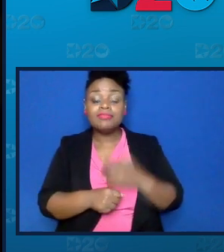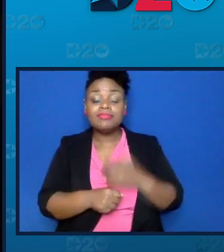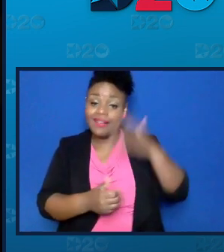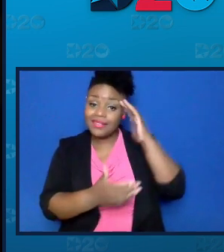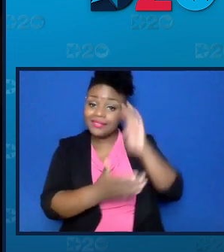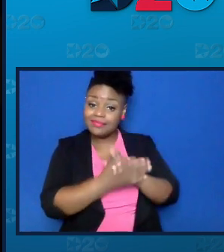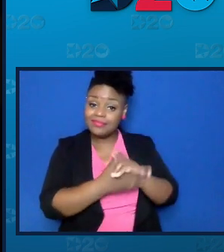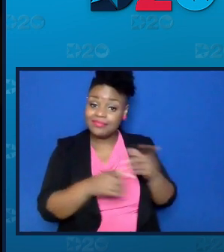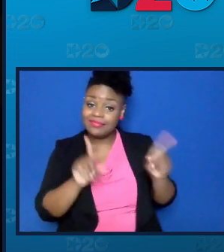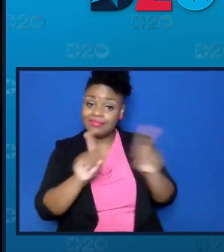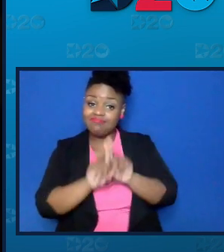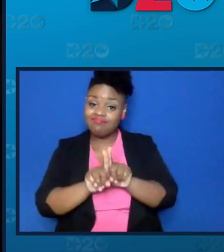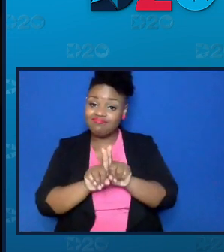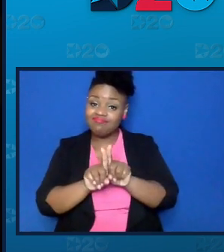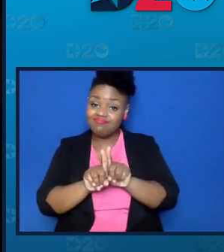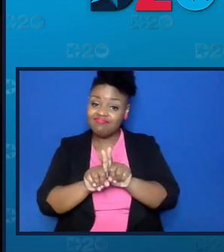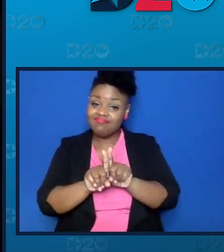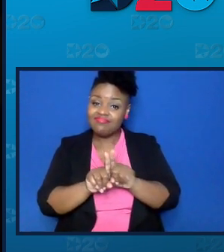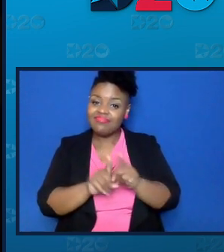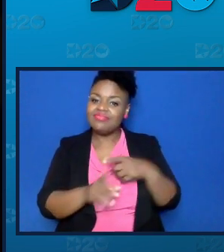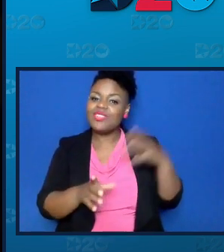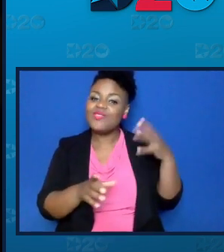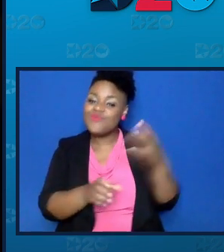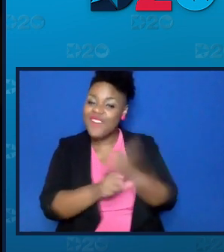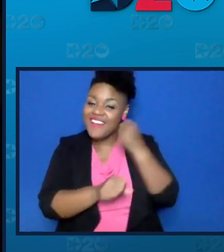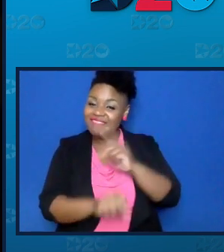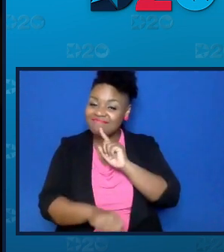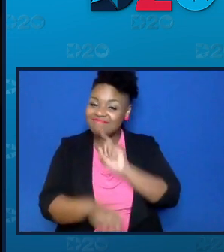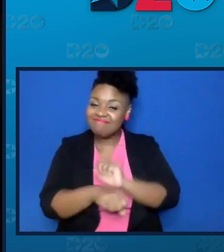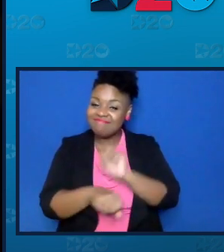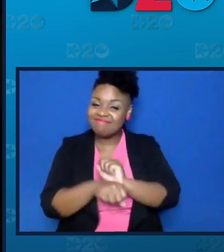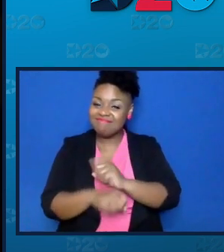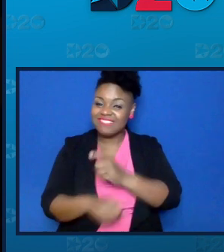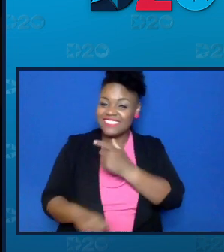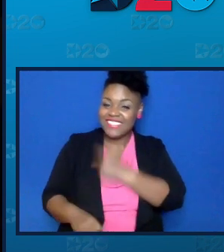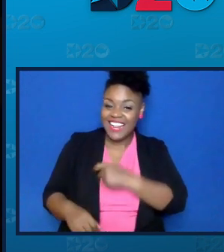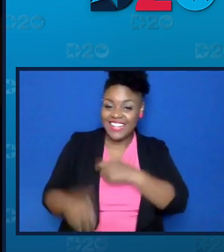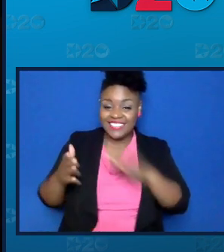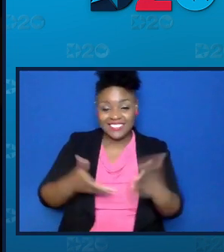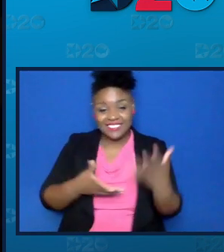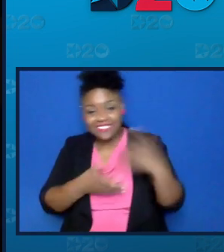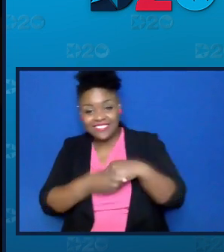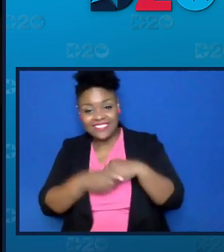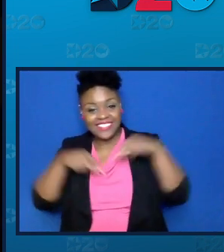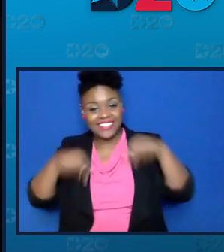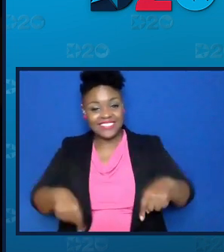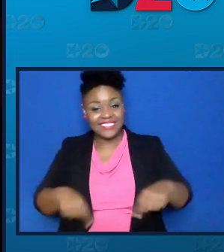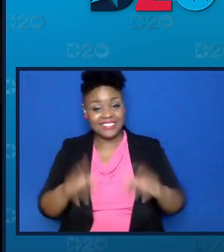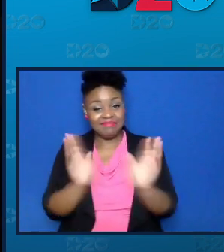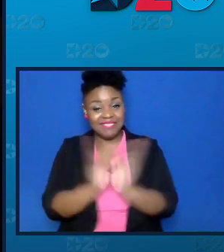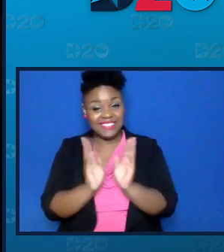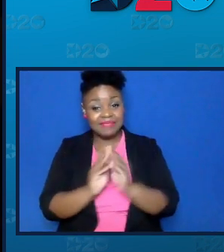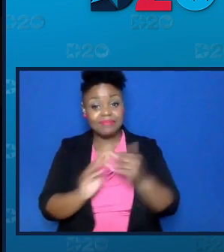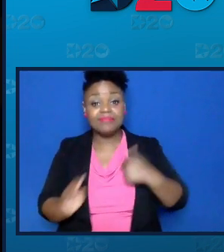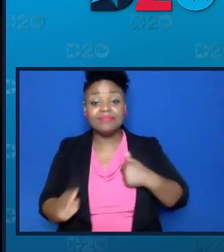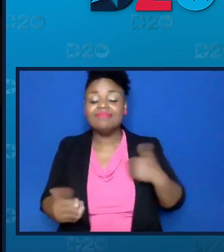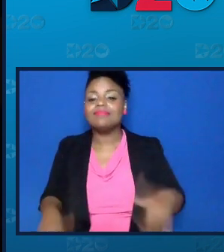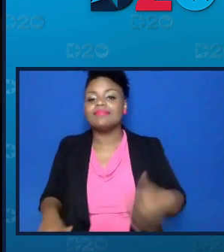very convention. Now I come to this convention proudly supporting Joe Biden and Kamala